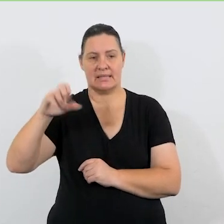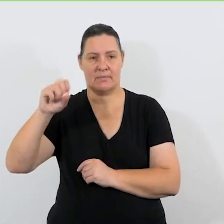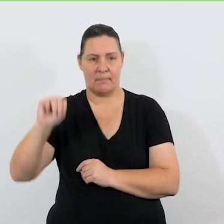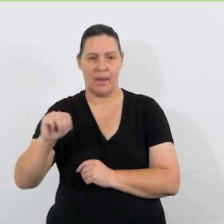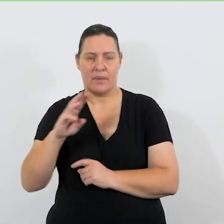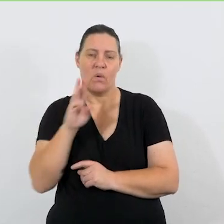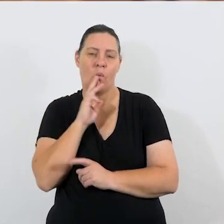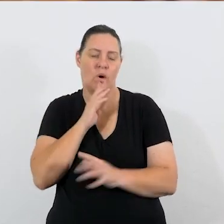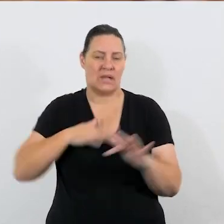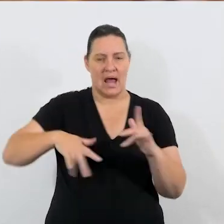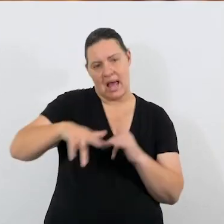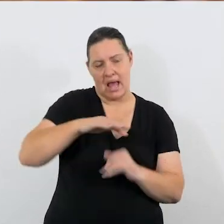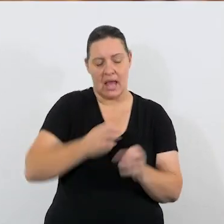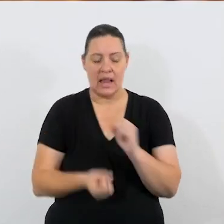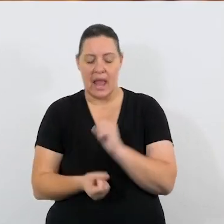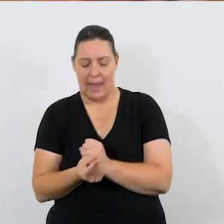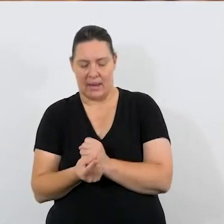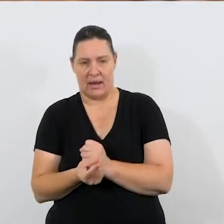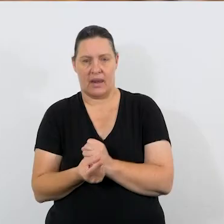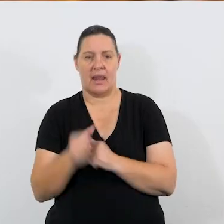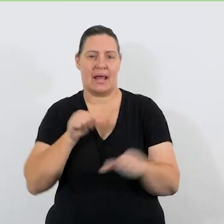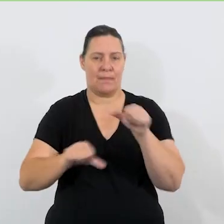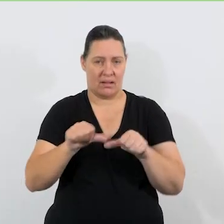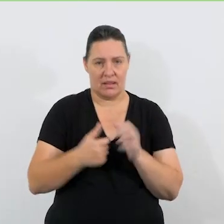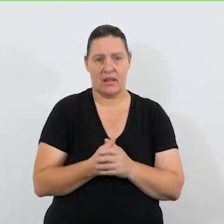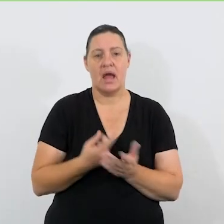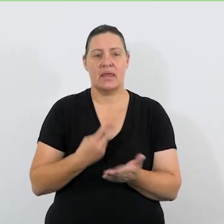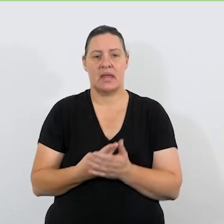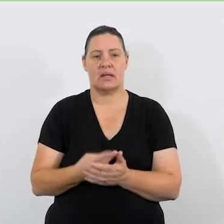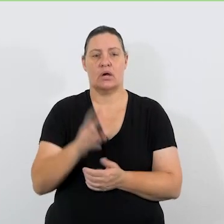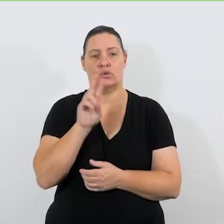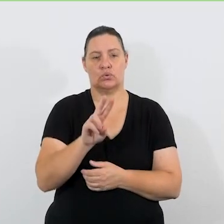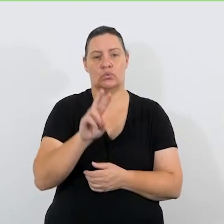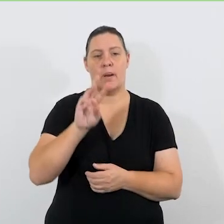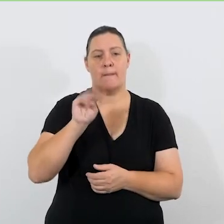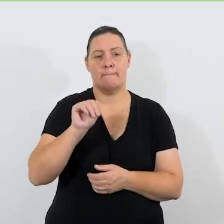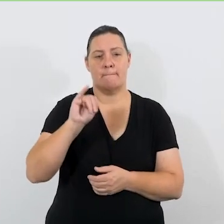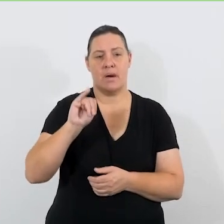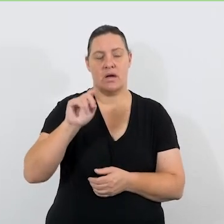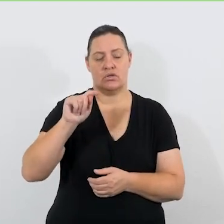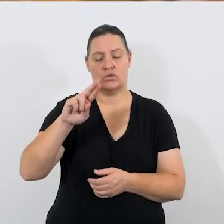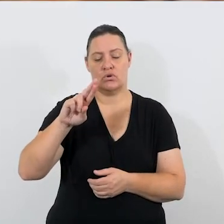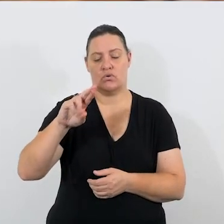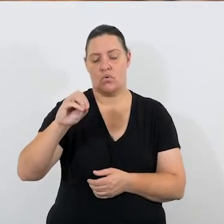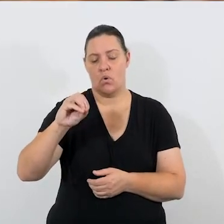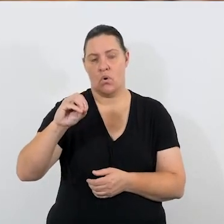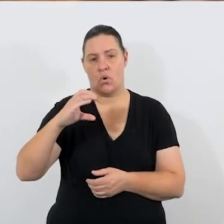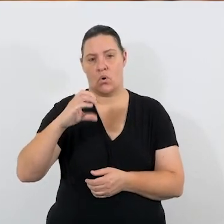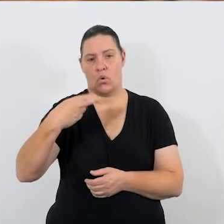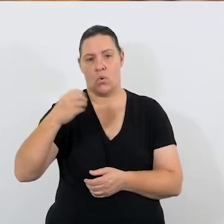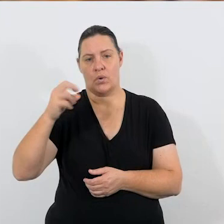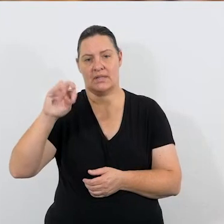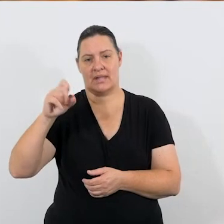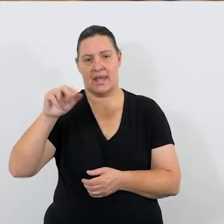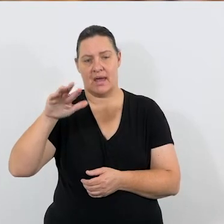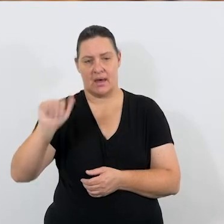that allows chemical reactions to take place. And then we have our two mitochondria, which are responsible for energy